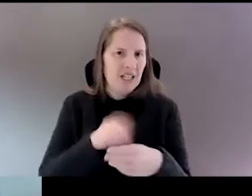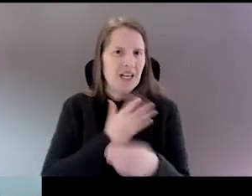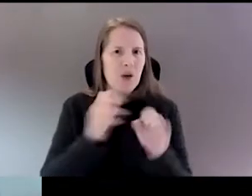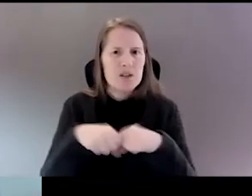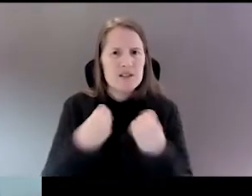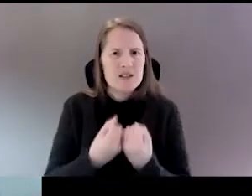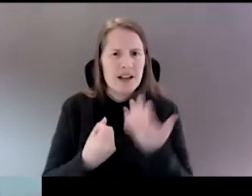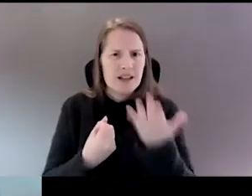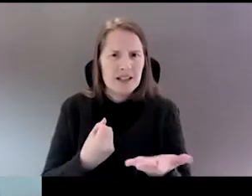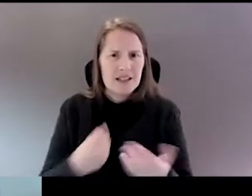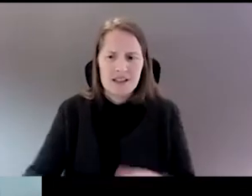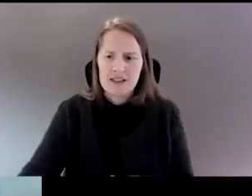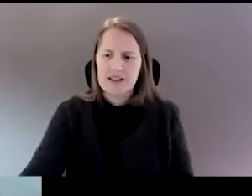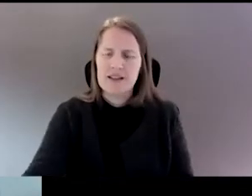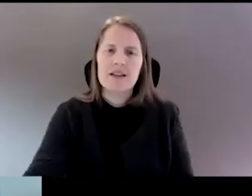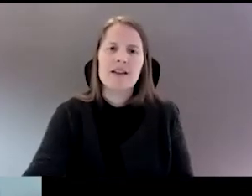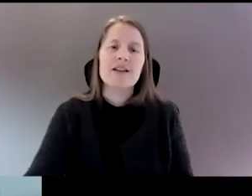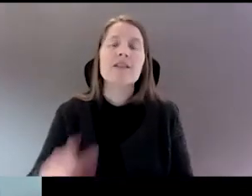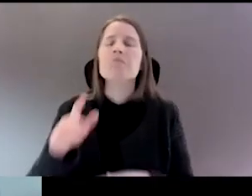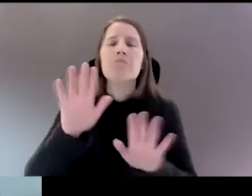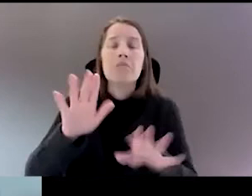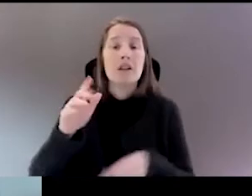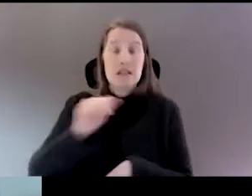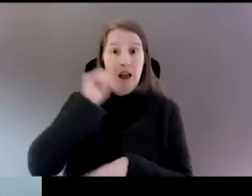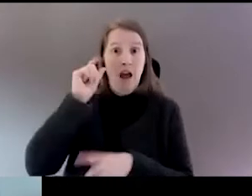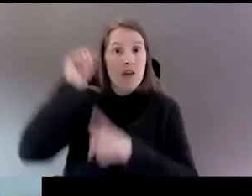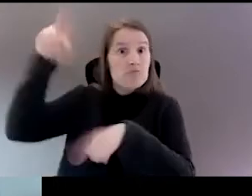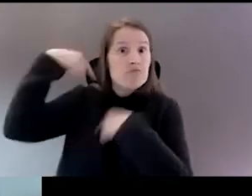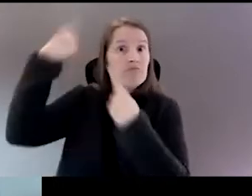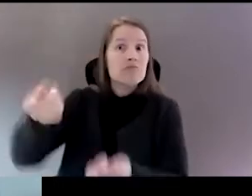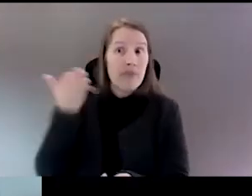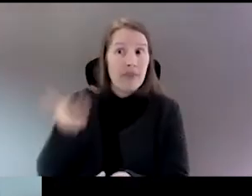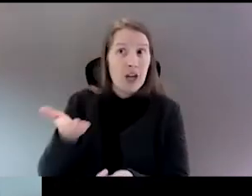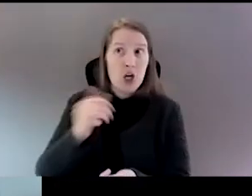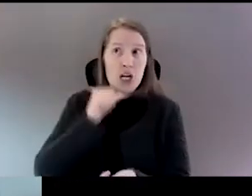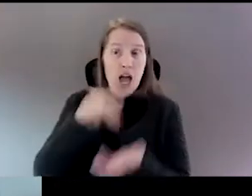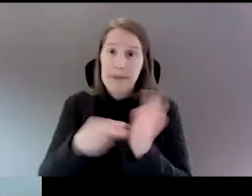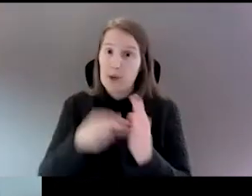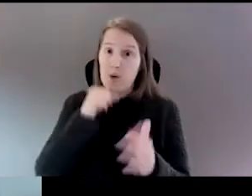Just because we haven't had it doesn't mean we weren't born with it.